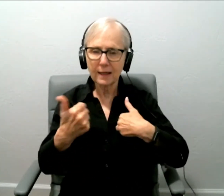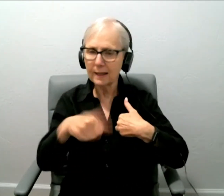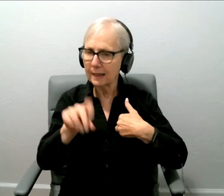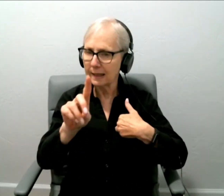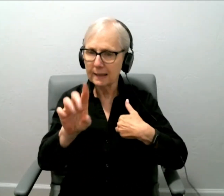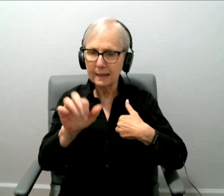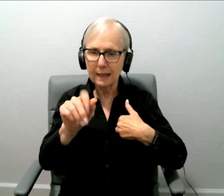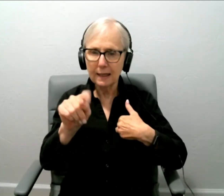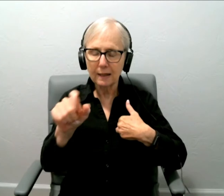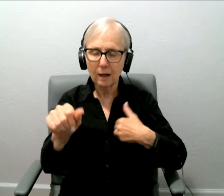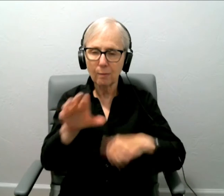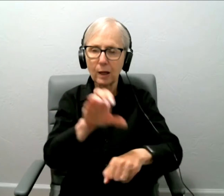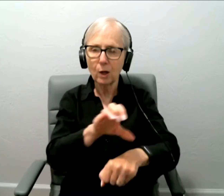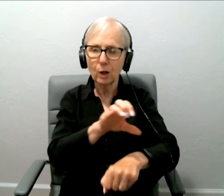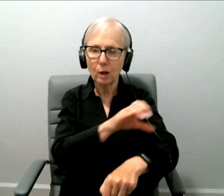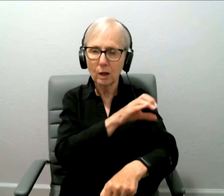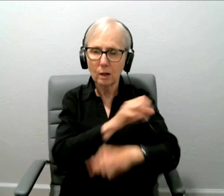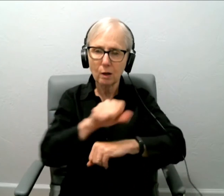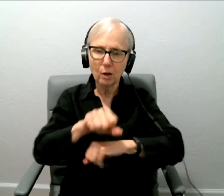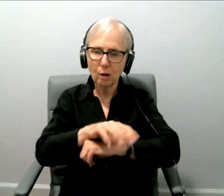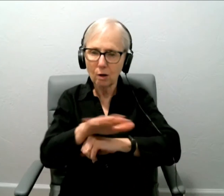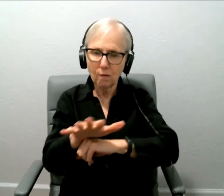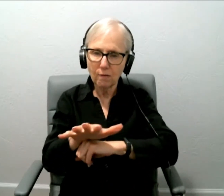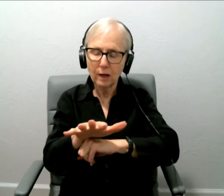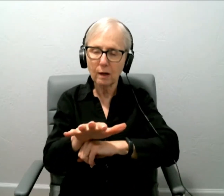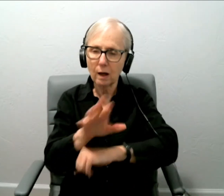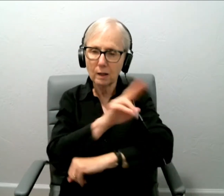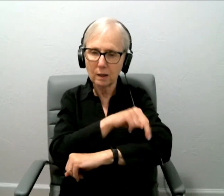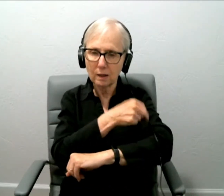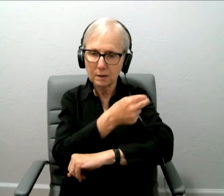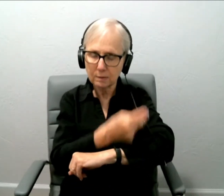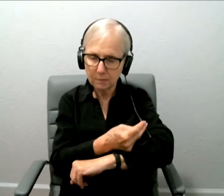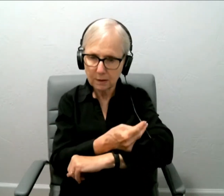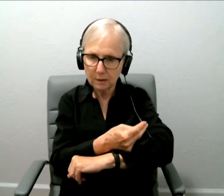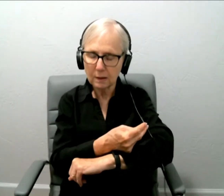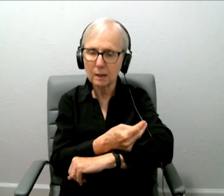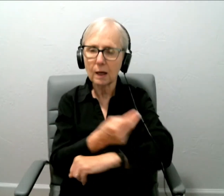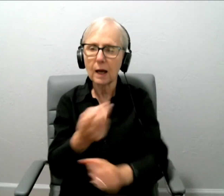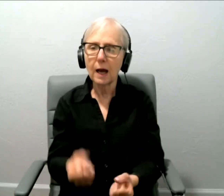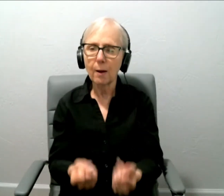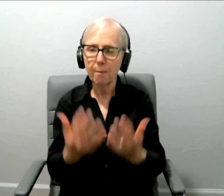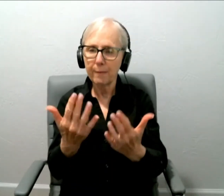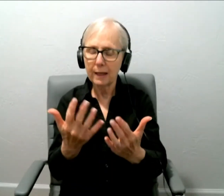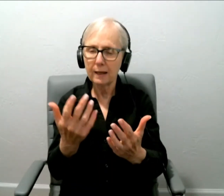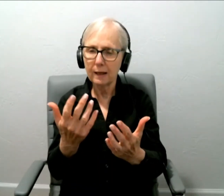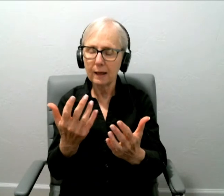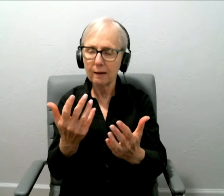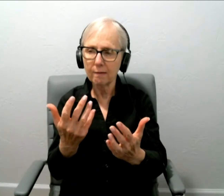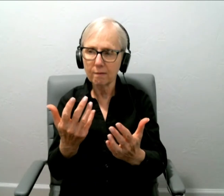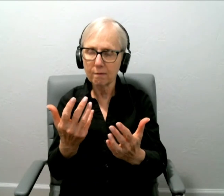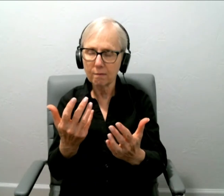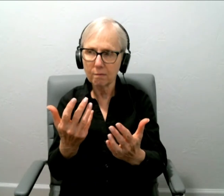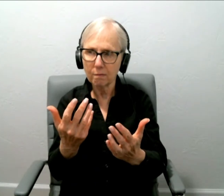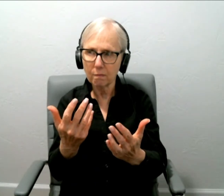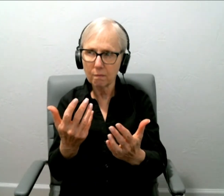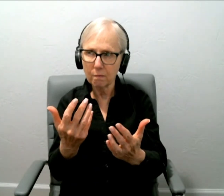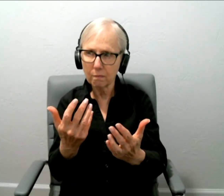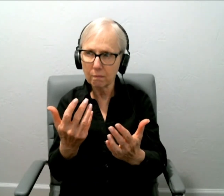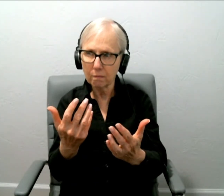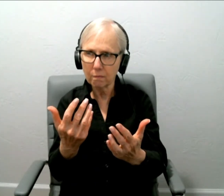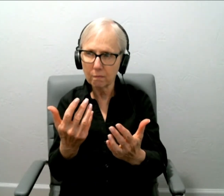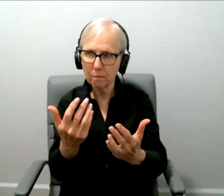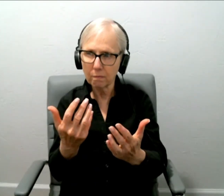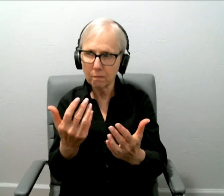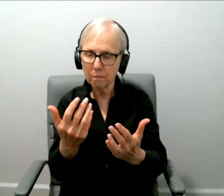about Colorado COVID hospitalizations and how many of them are have